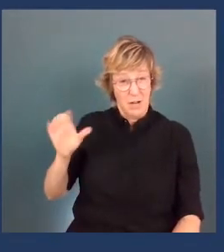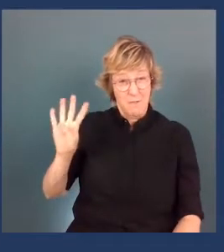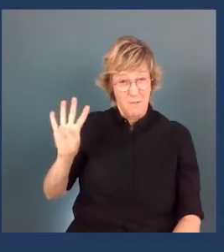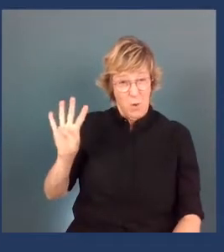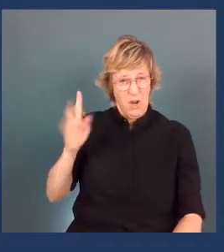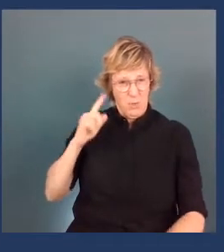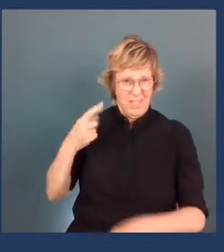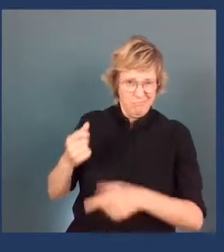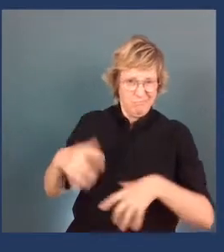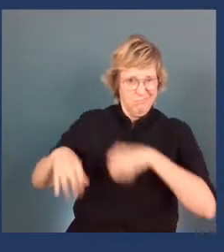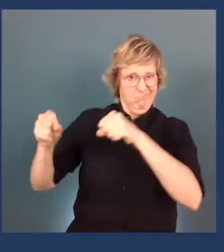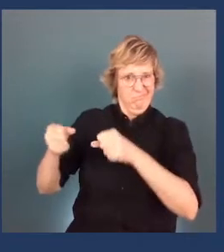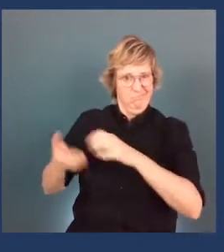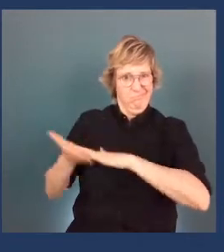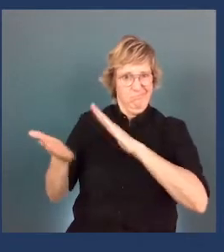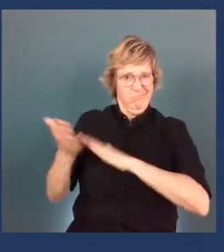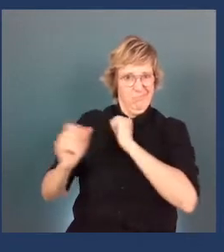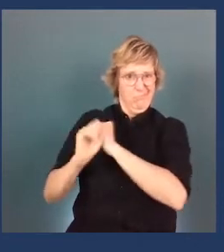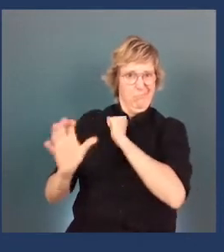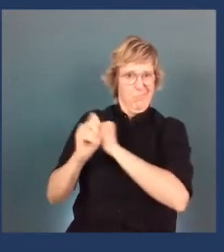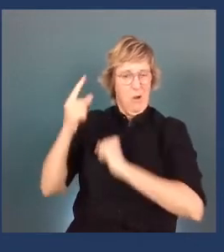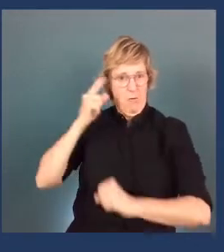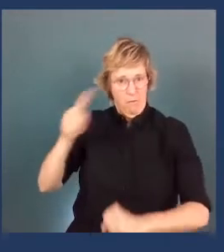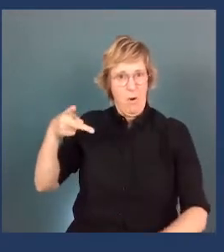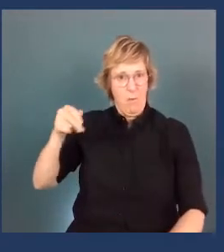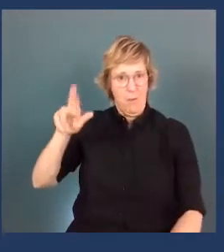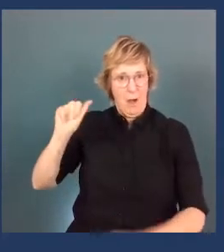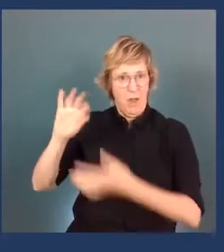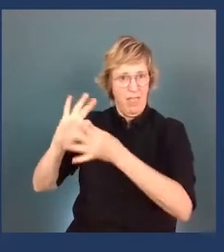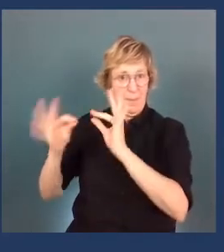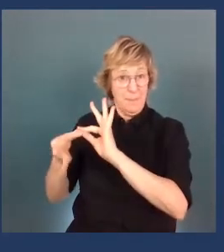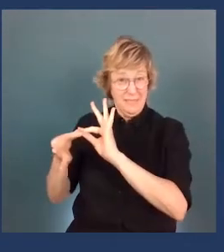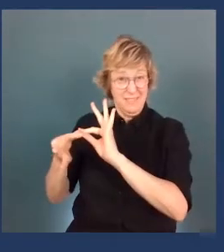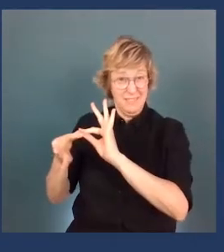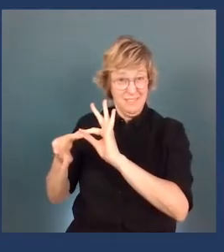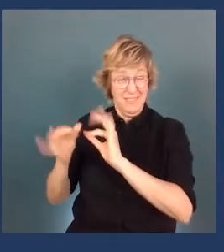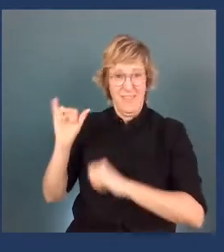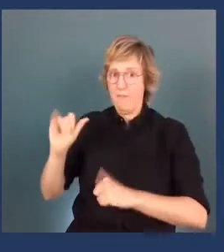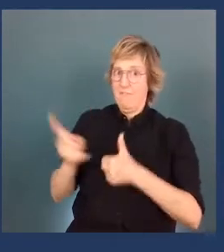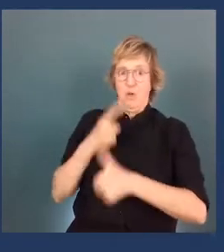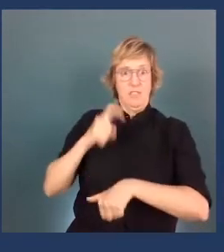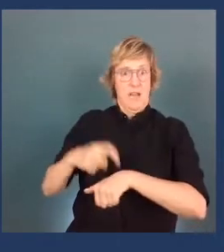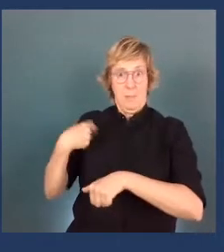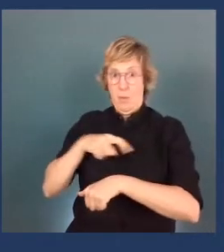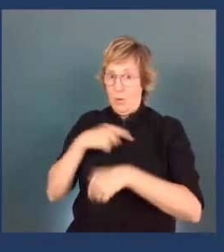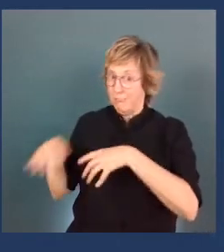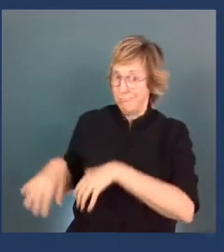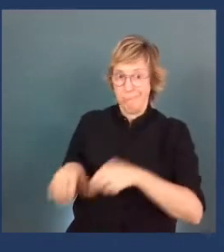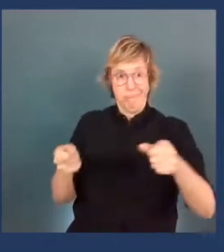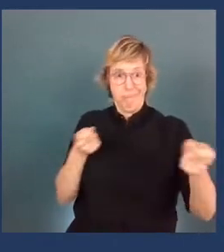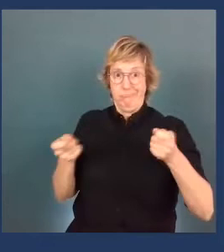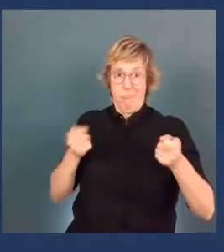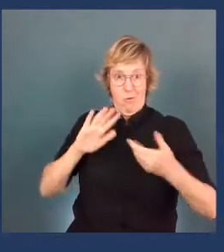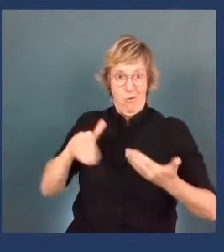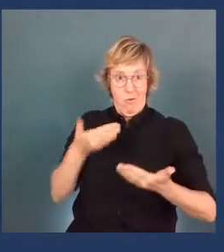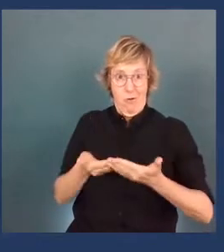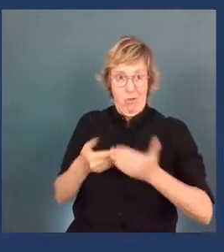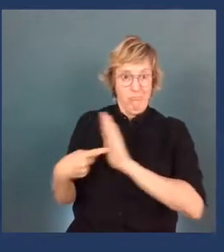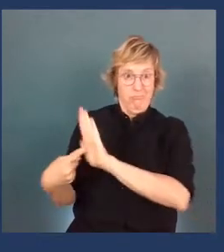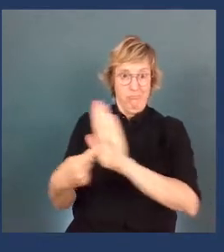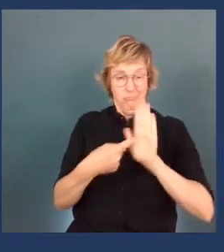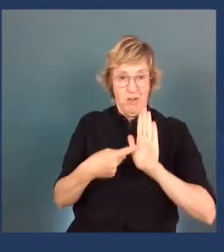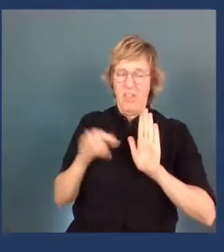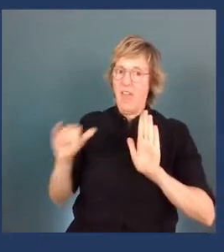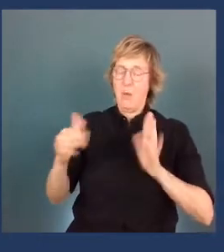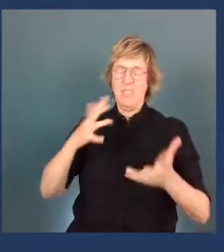Paralympic broadcaster for London 2012. The first time we'd covered the Paralympics. And for us, that was a real moment of